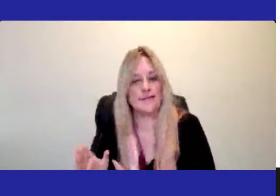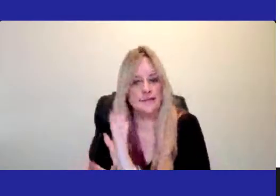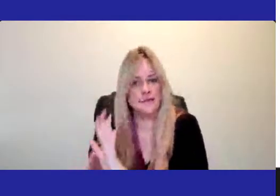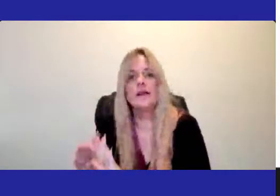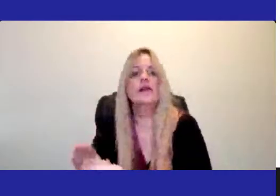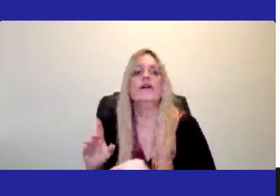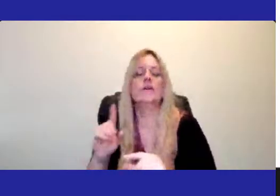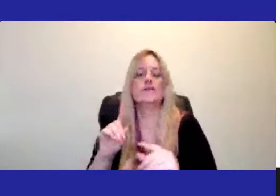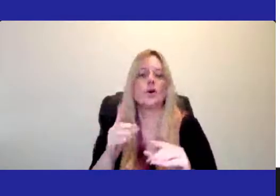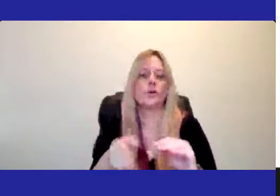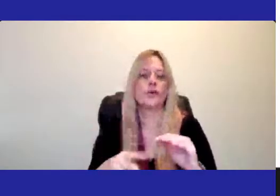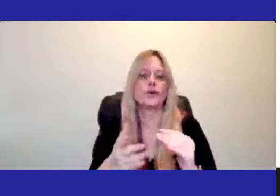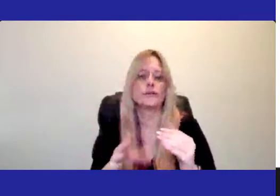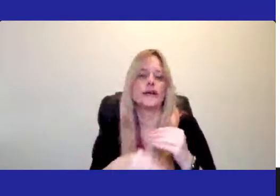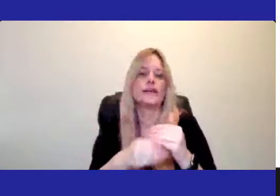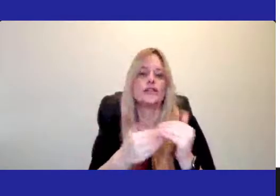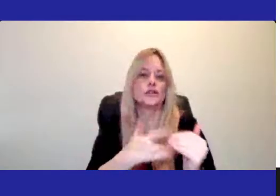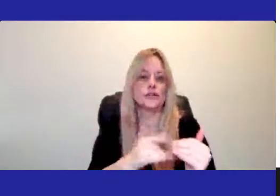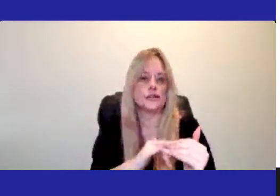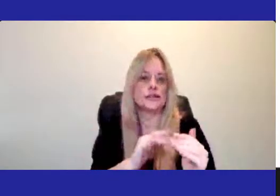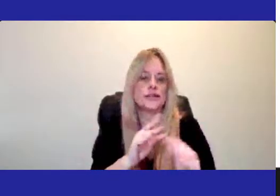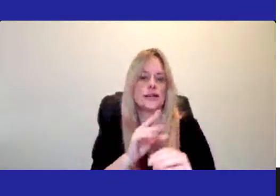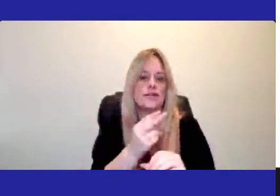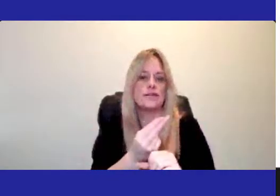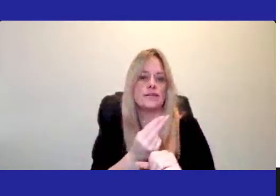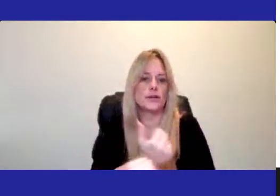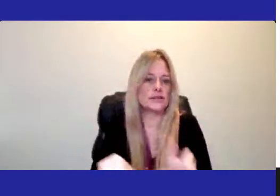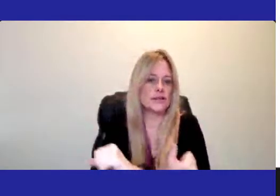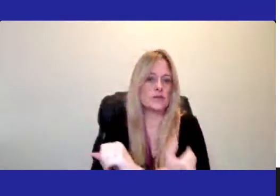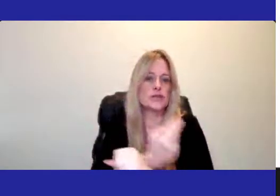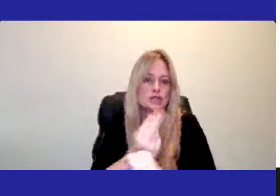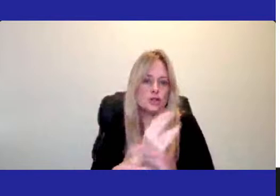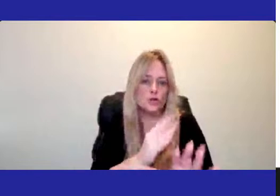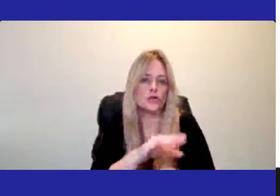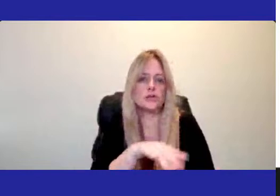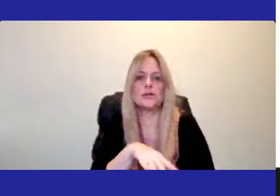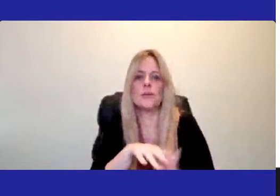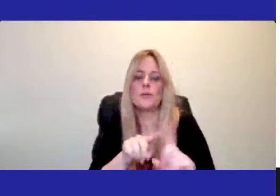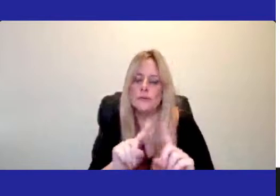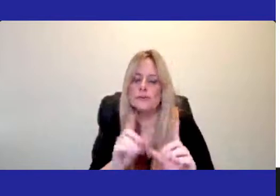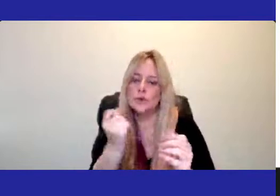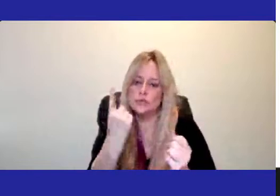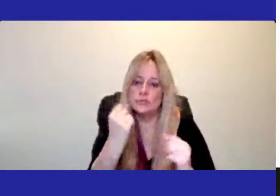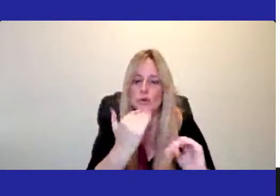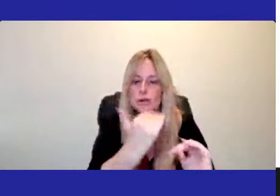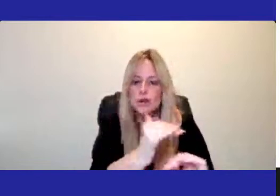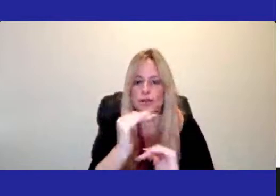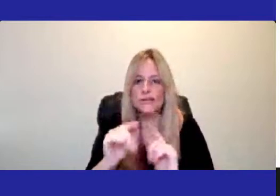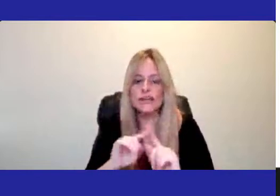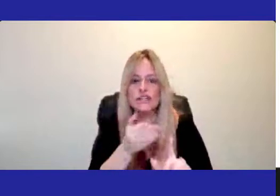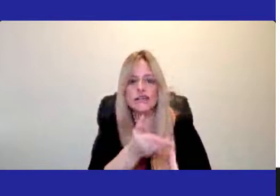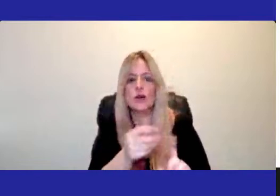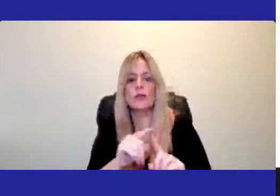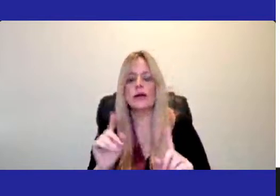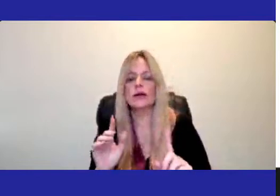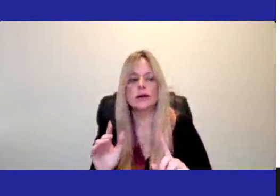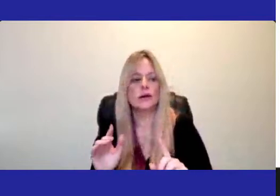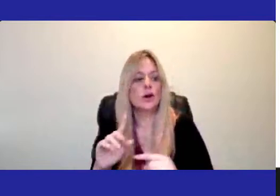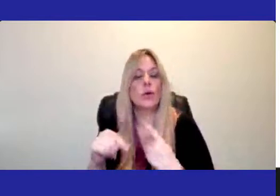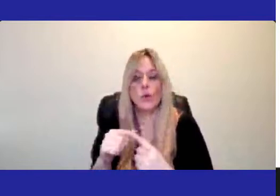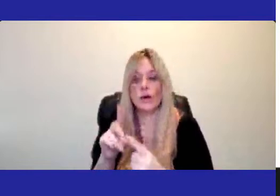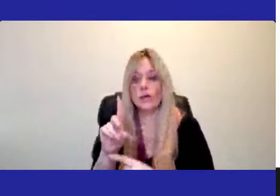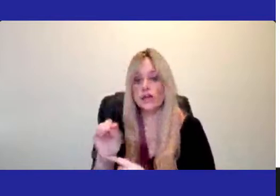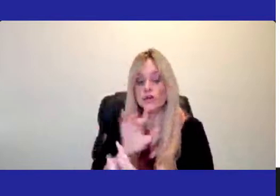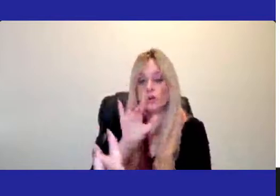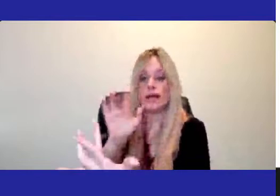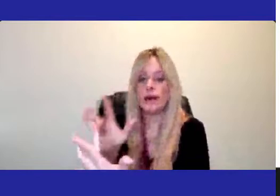that's 42 two CFR examples. regulation that's federal. So there are some limitations there. But when we do the outreach,